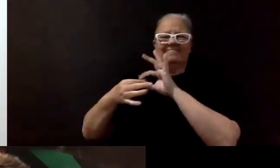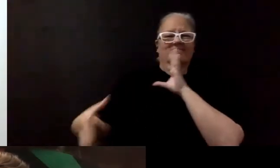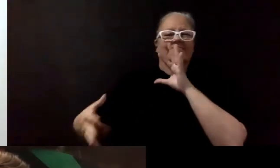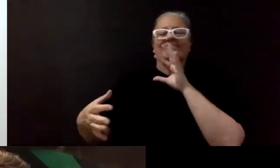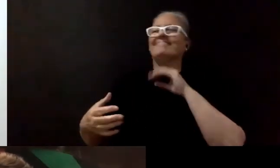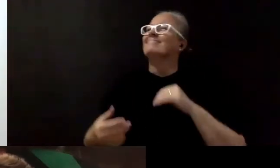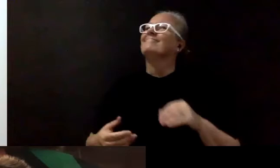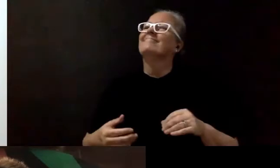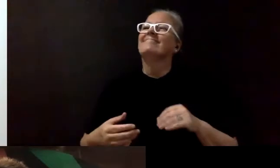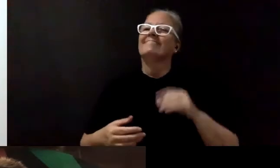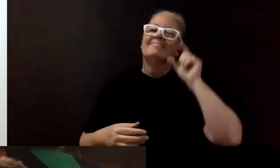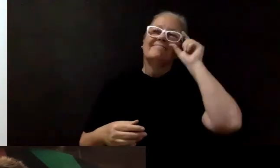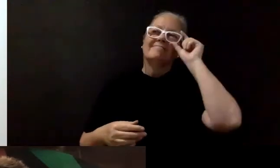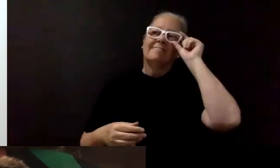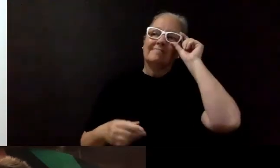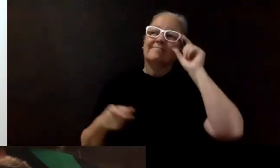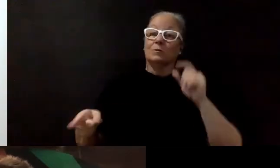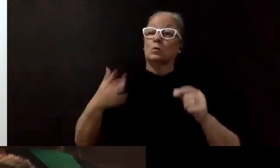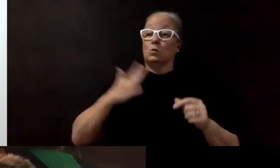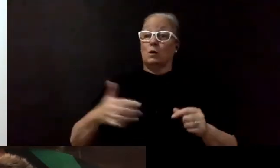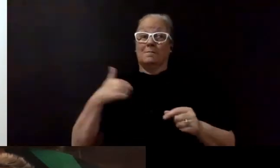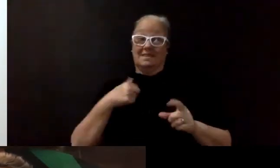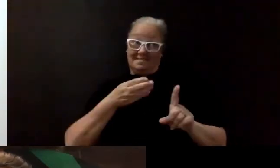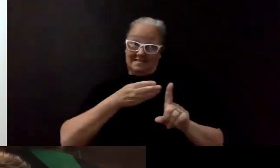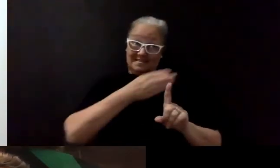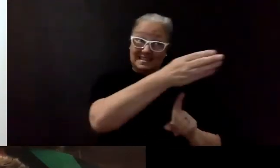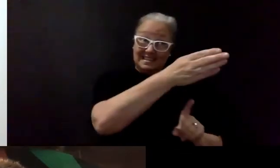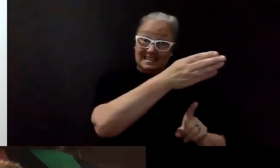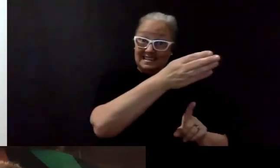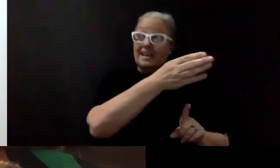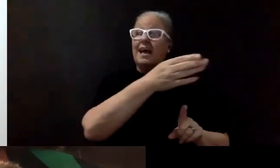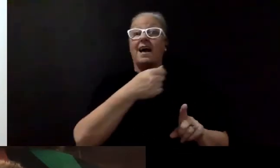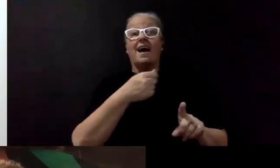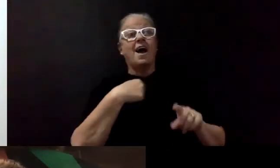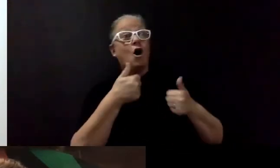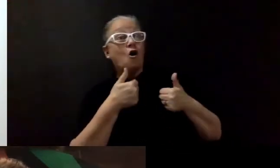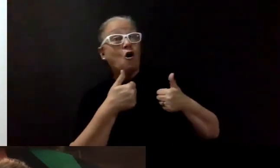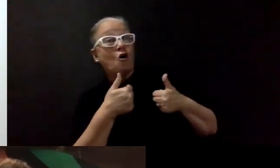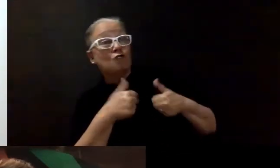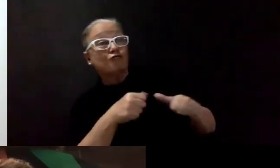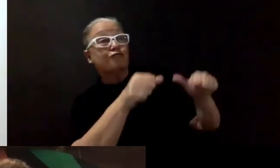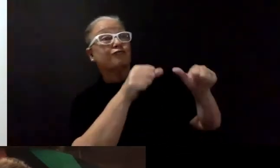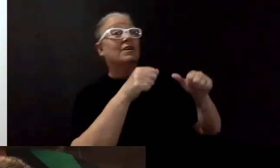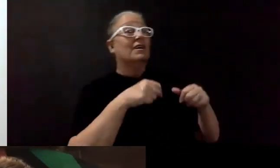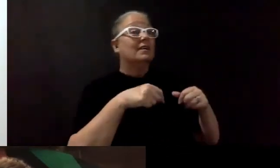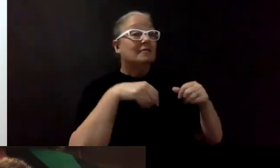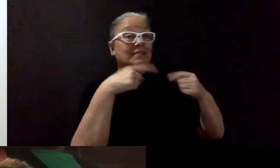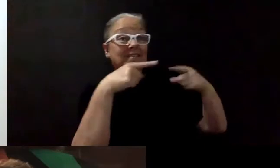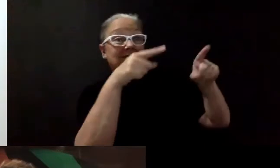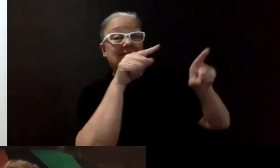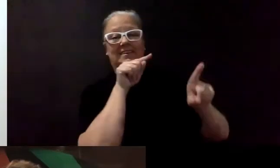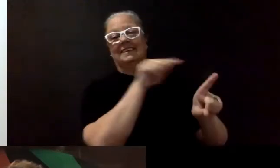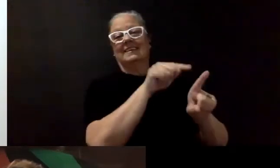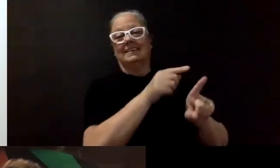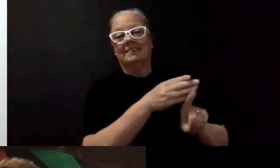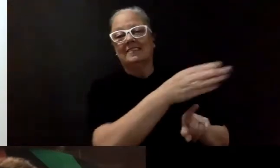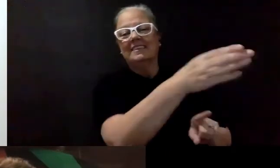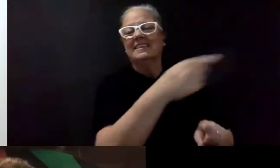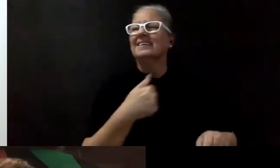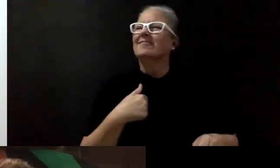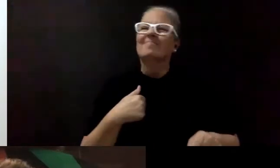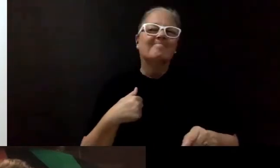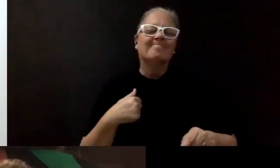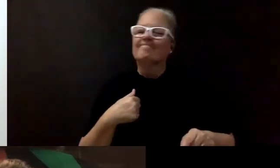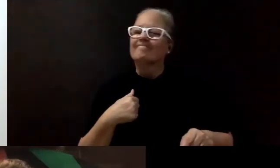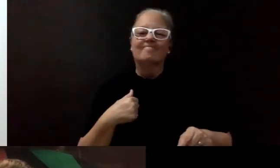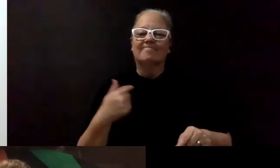do something else and that I would only be successful if I did something else. So that really frustrated me. And then getting out of high